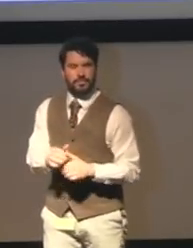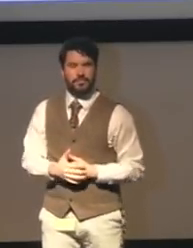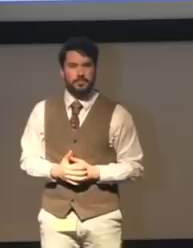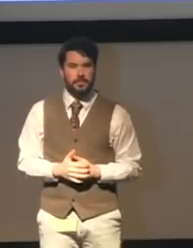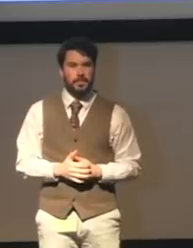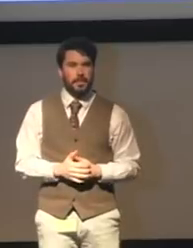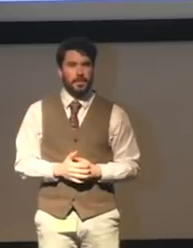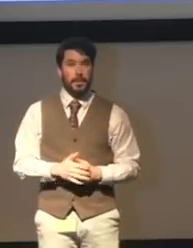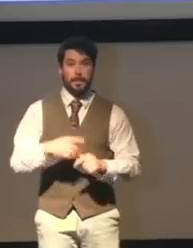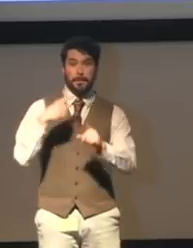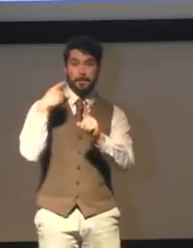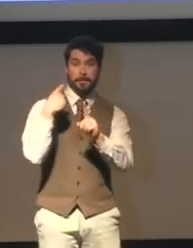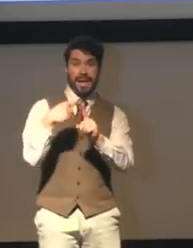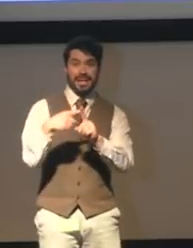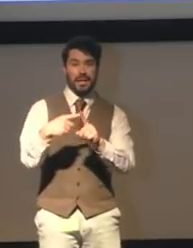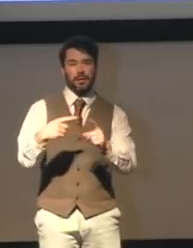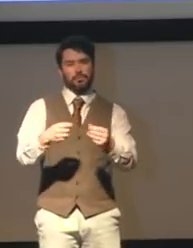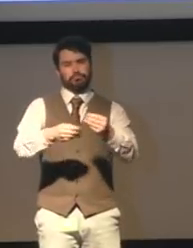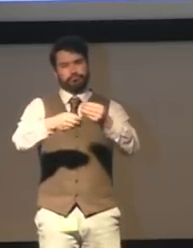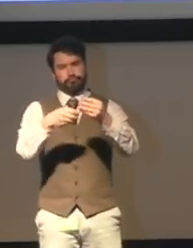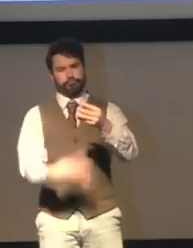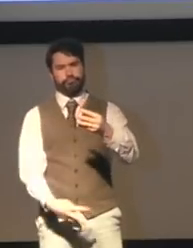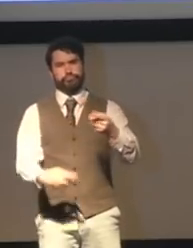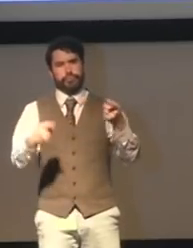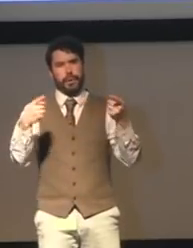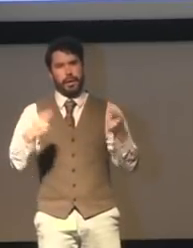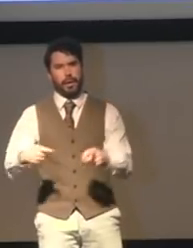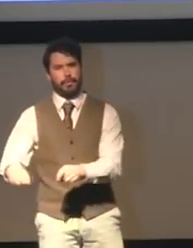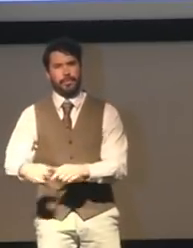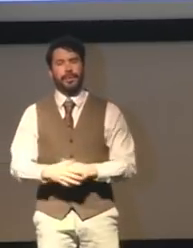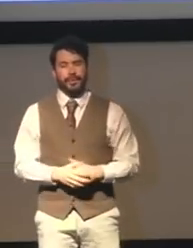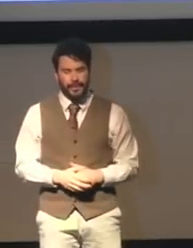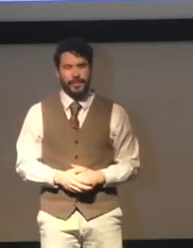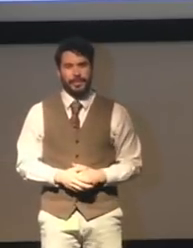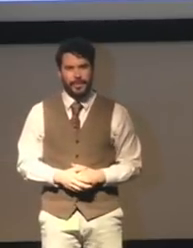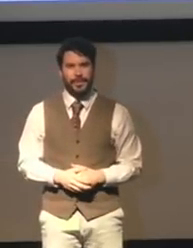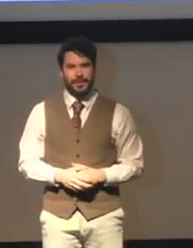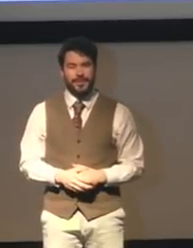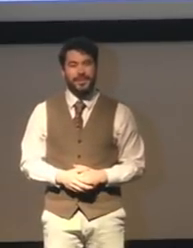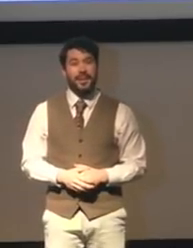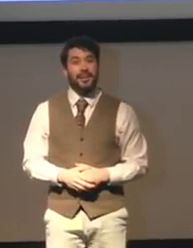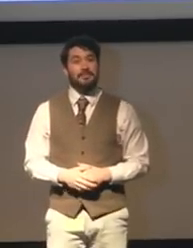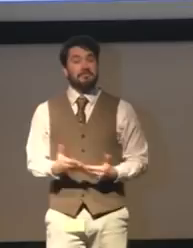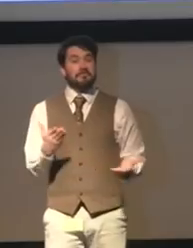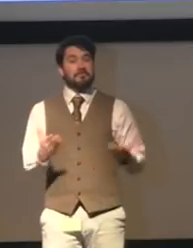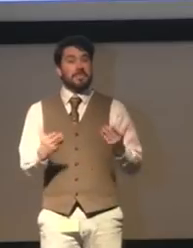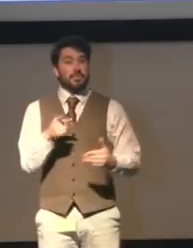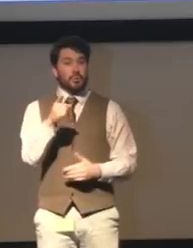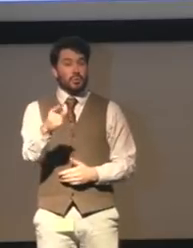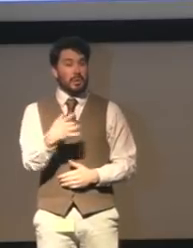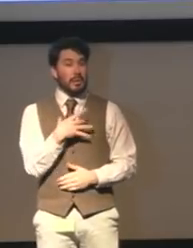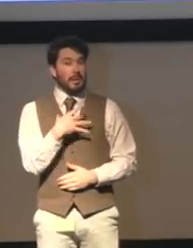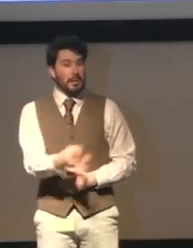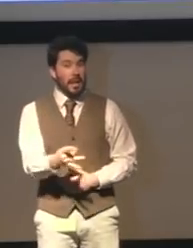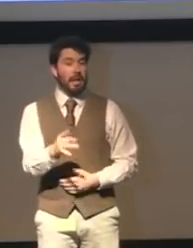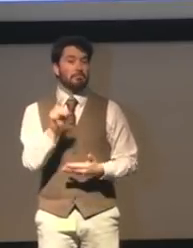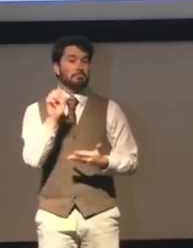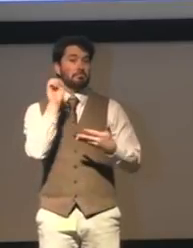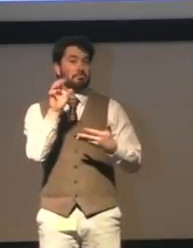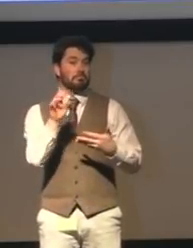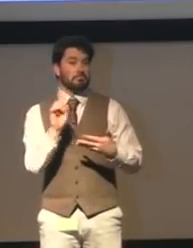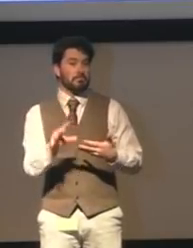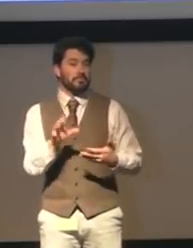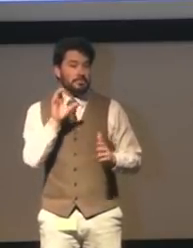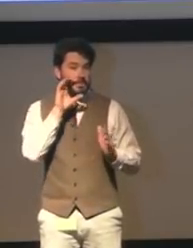Many good things have happened during this time, and I thought it'd be interesting to you to share with you a few